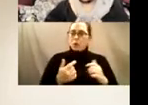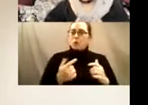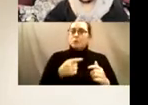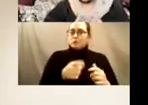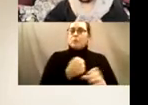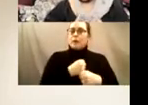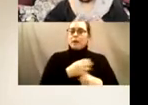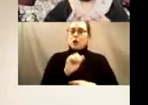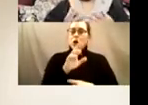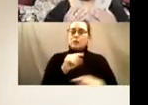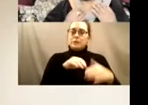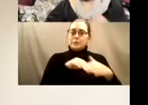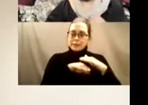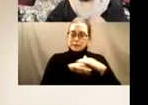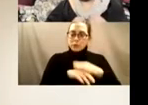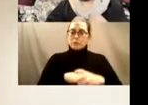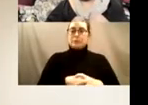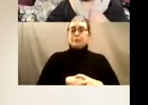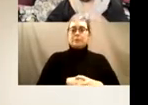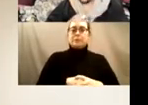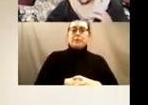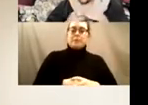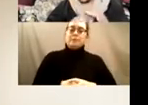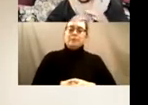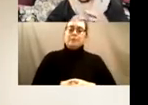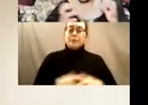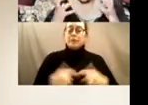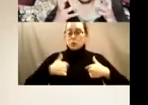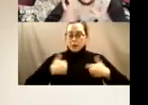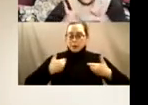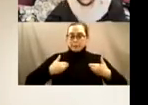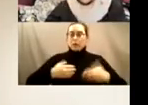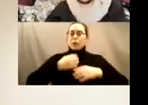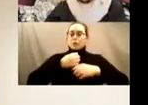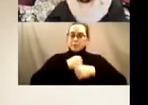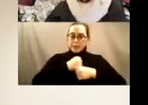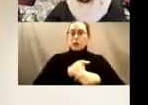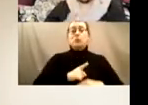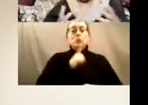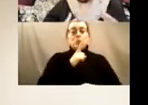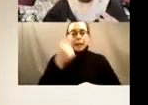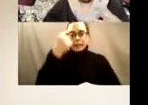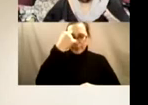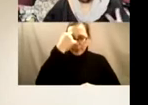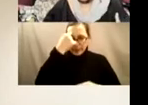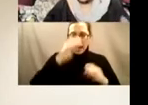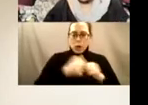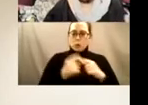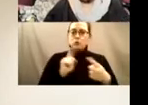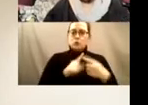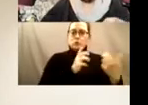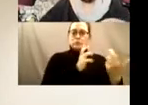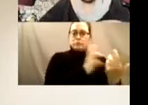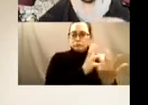And so as someone who is creating the pieces, I was really thinking about and just